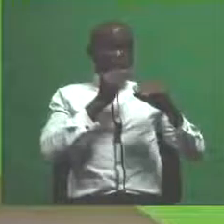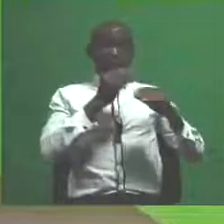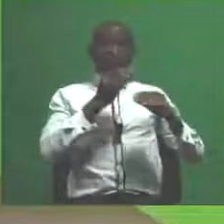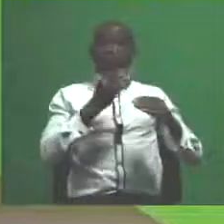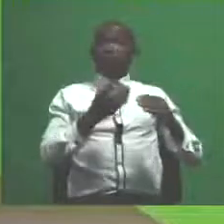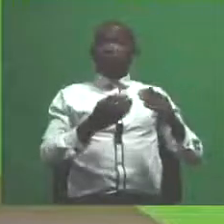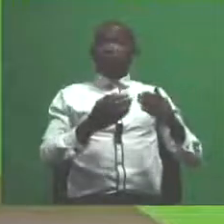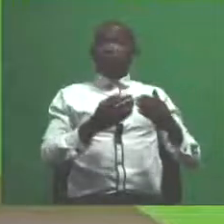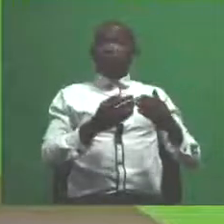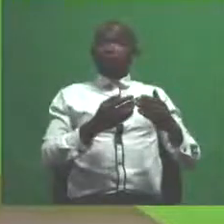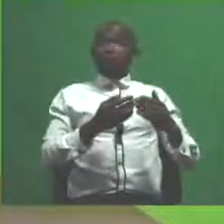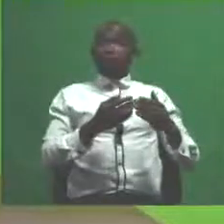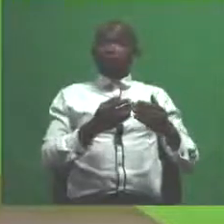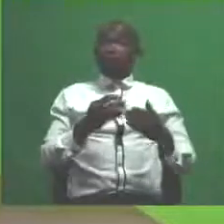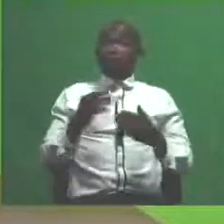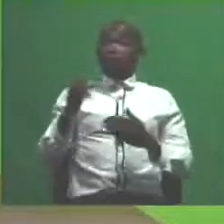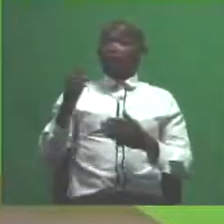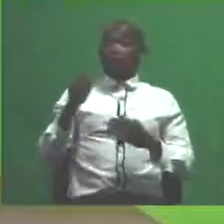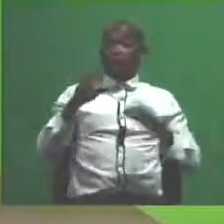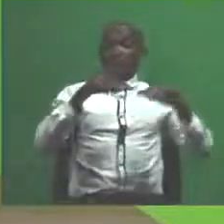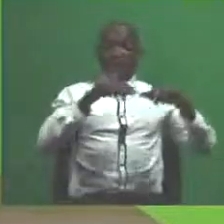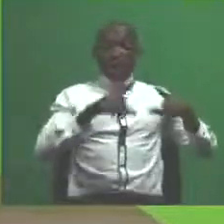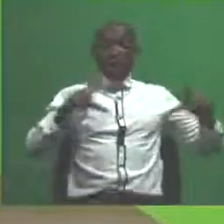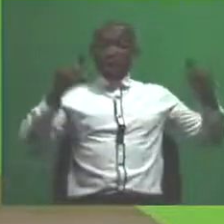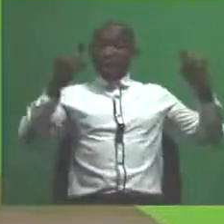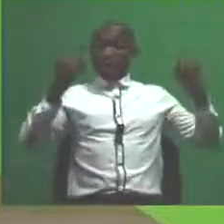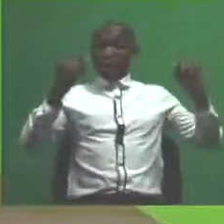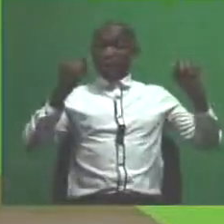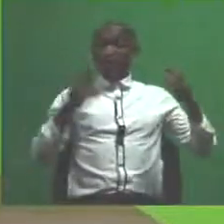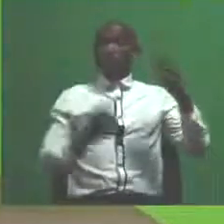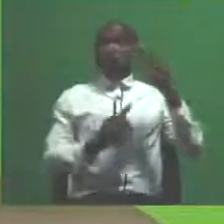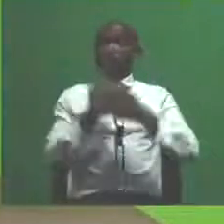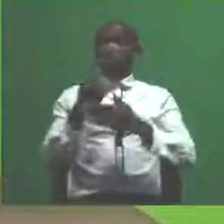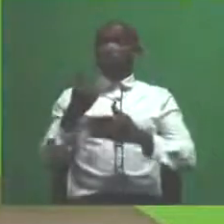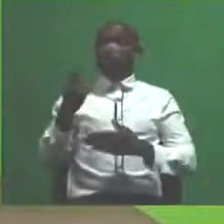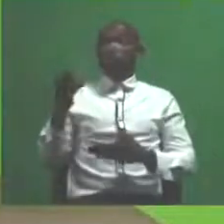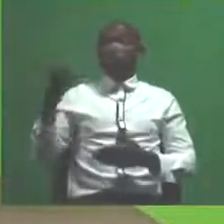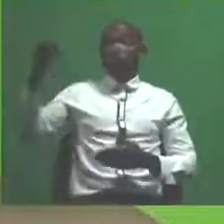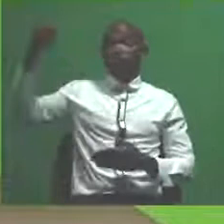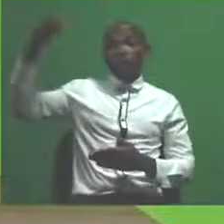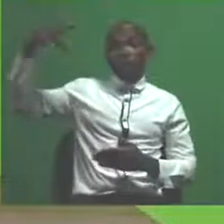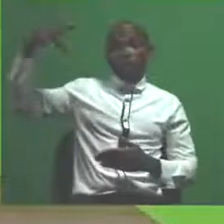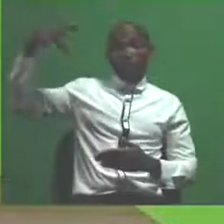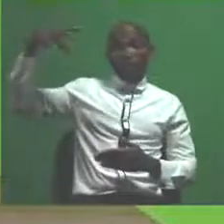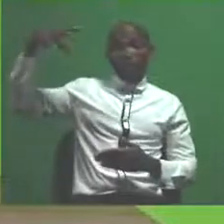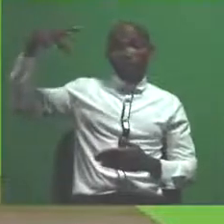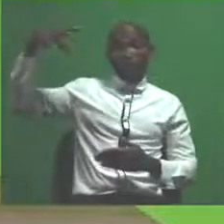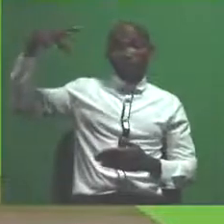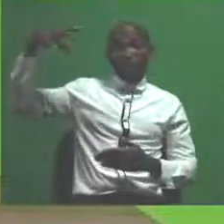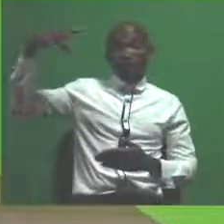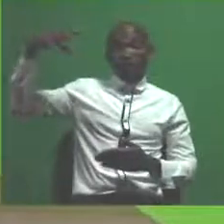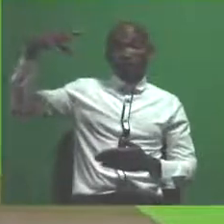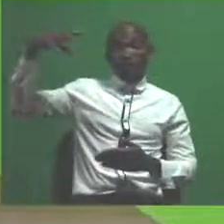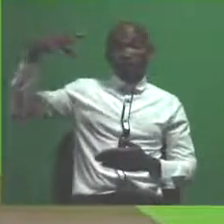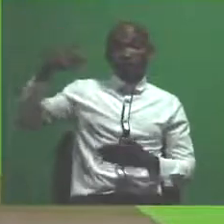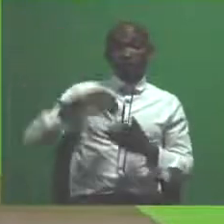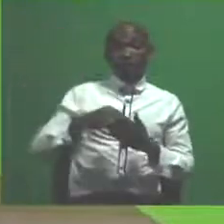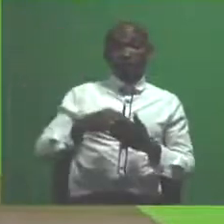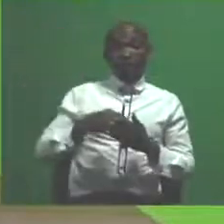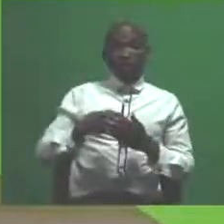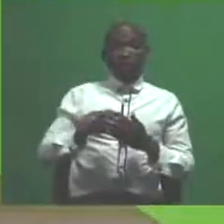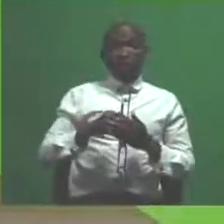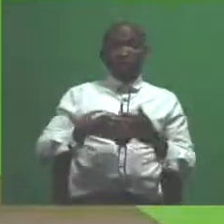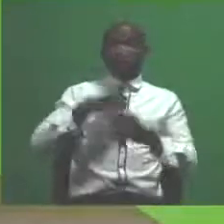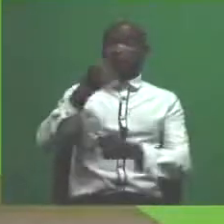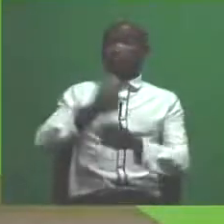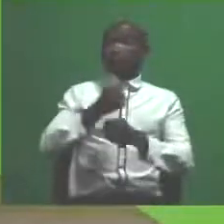leaf. Absorbed by the leaf from the surrounding. By the leaf to do what?